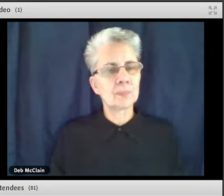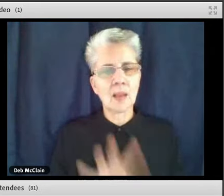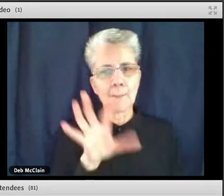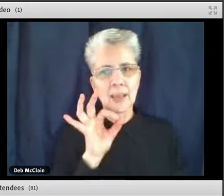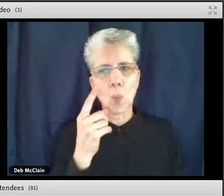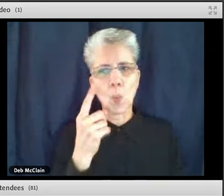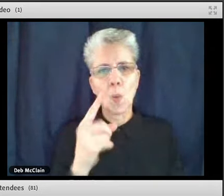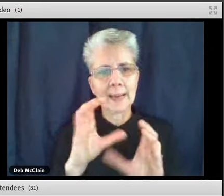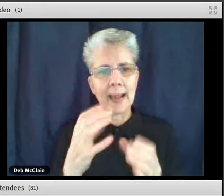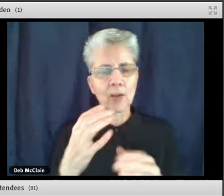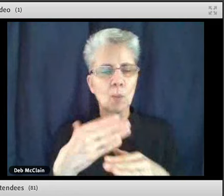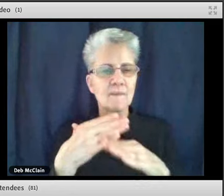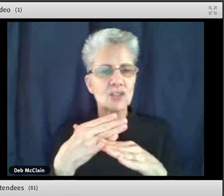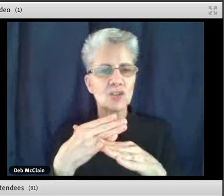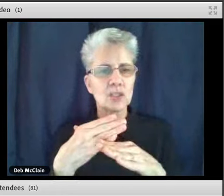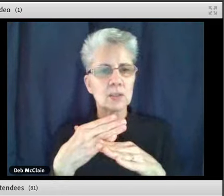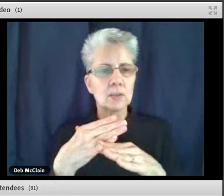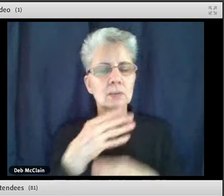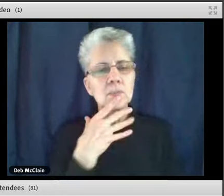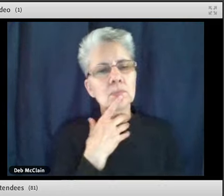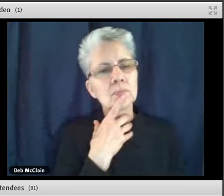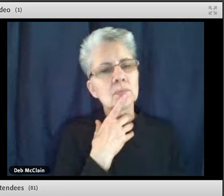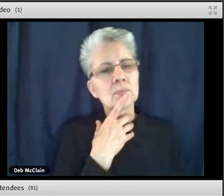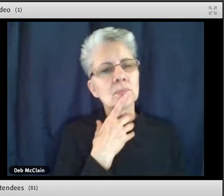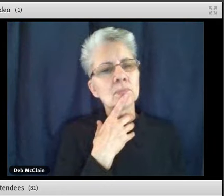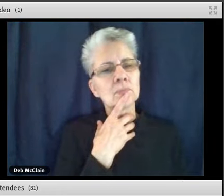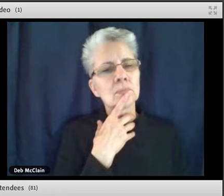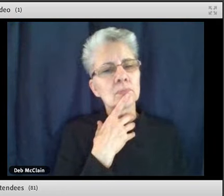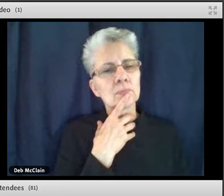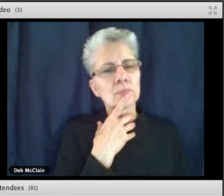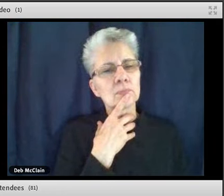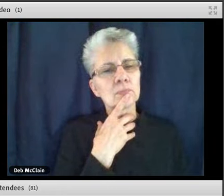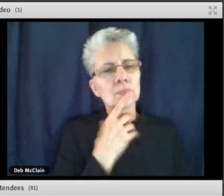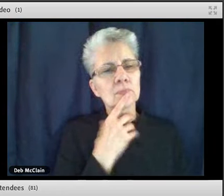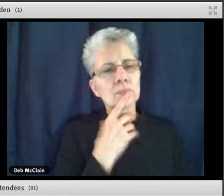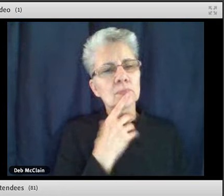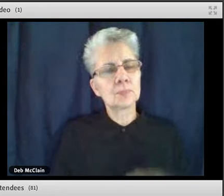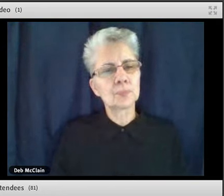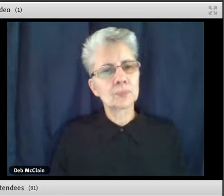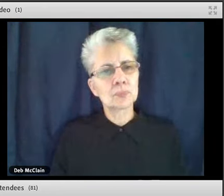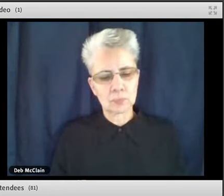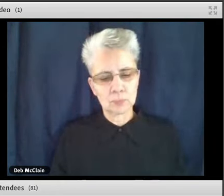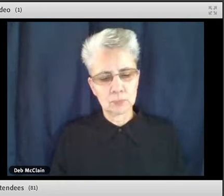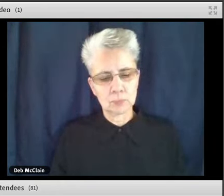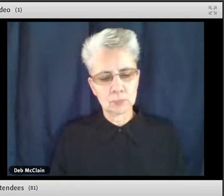they actually, if you click on the article itself, hopefully this will come up,